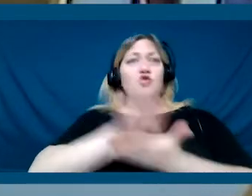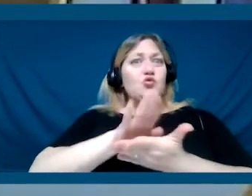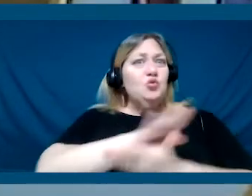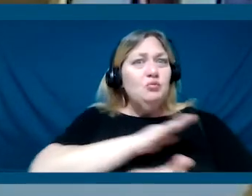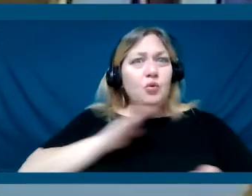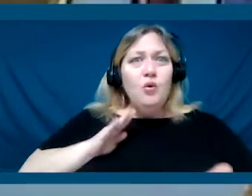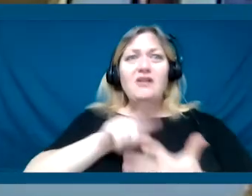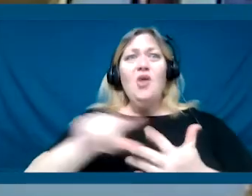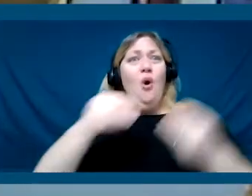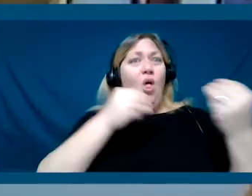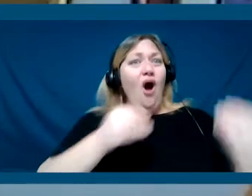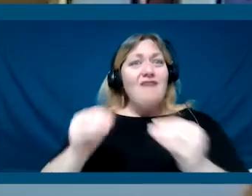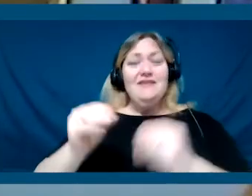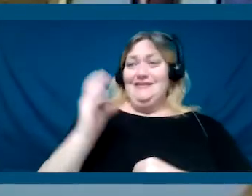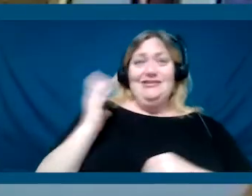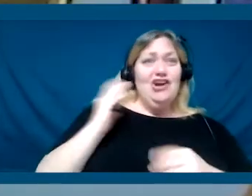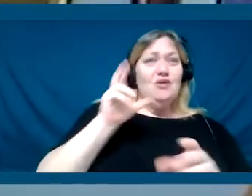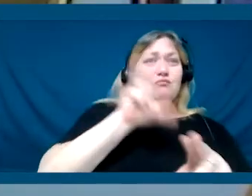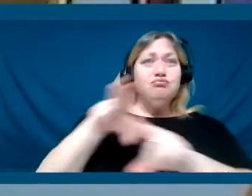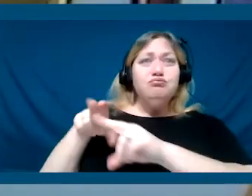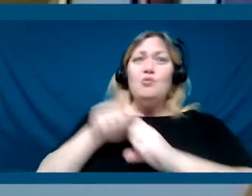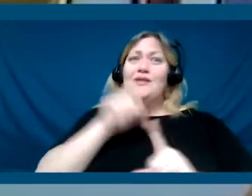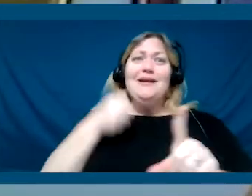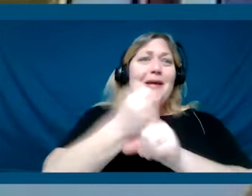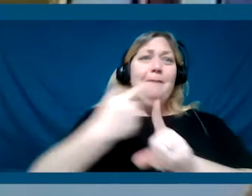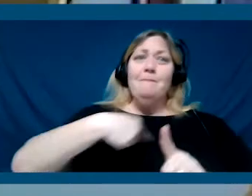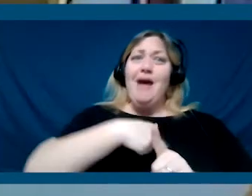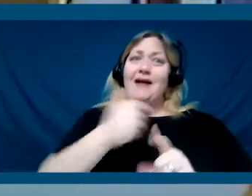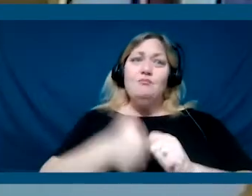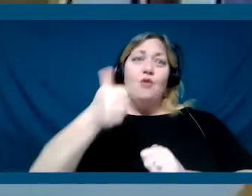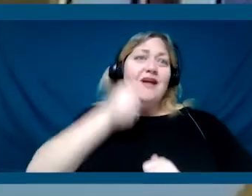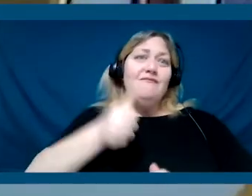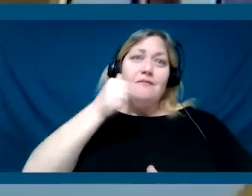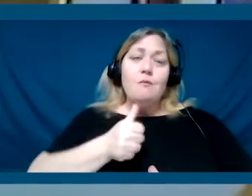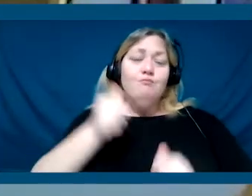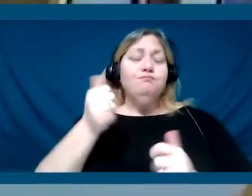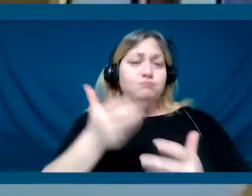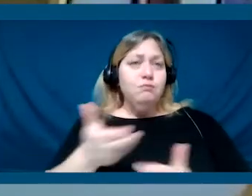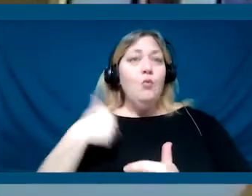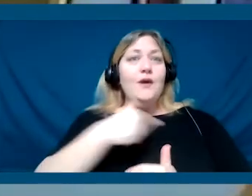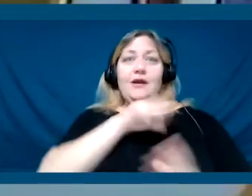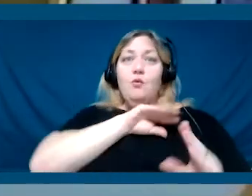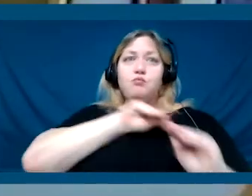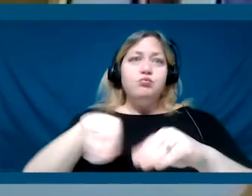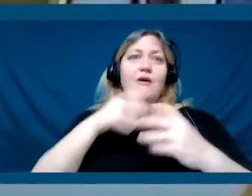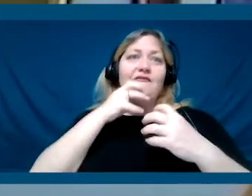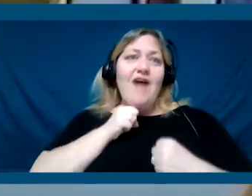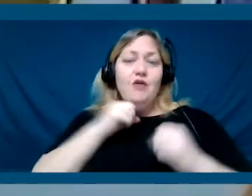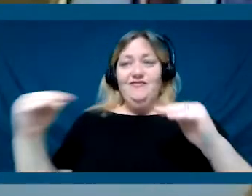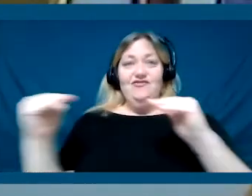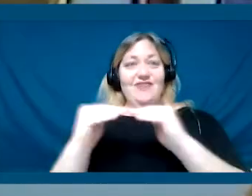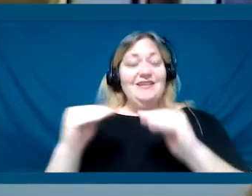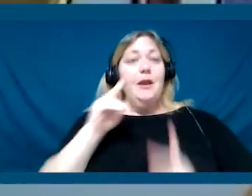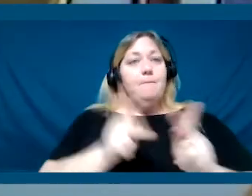these offices and seats are the ones that impact us the most on a daily basis. We need to instill values of justice and